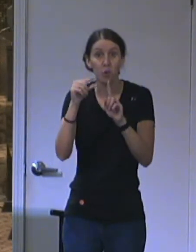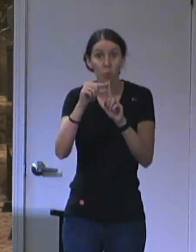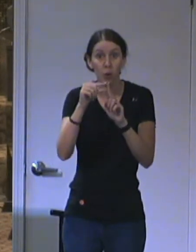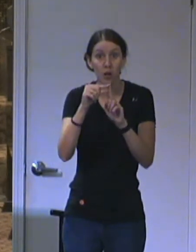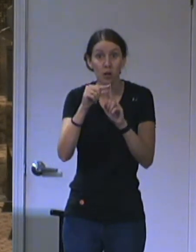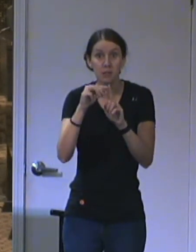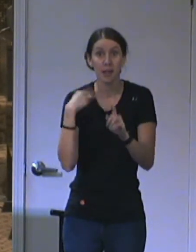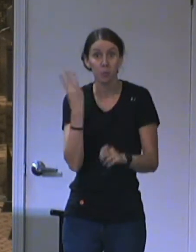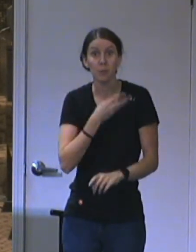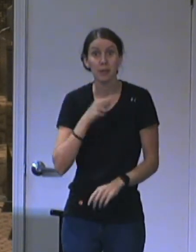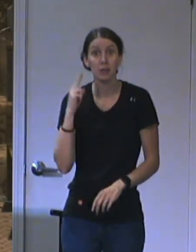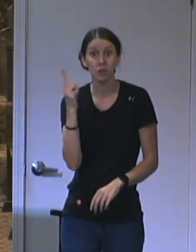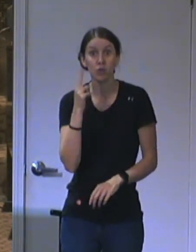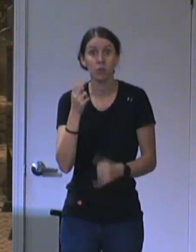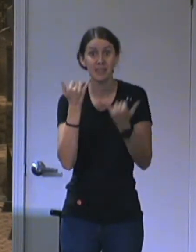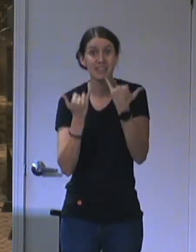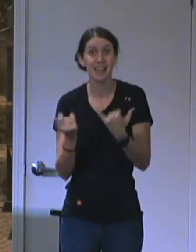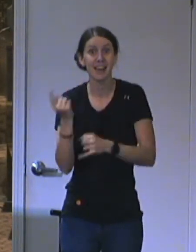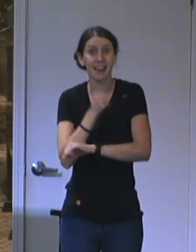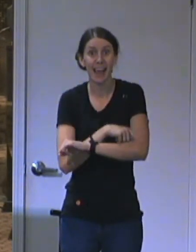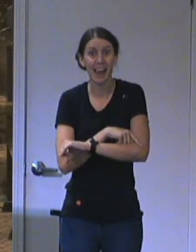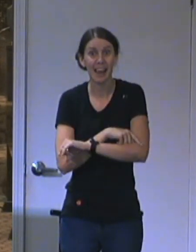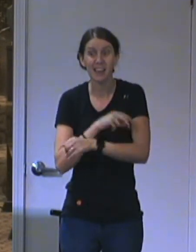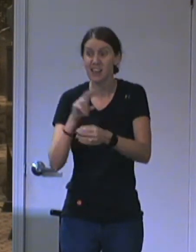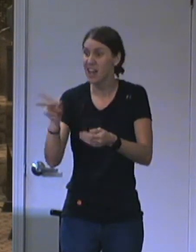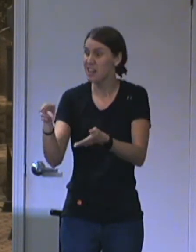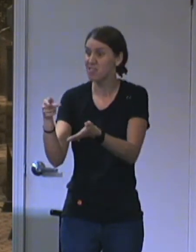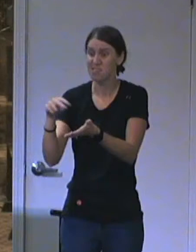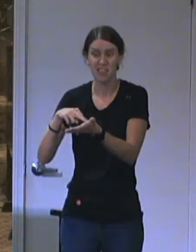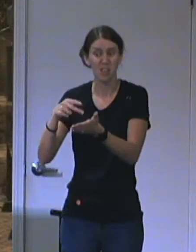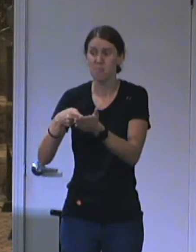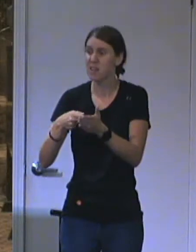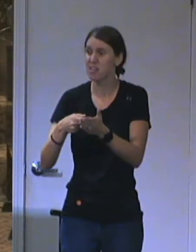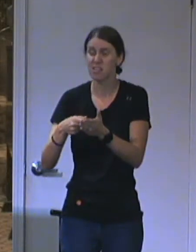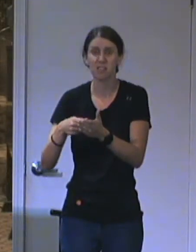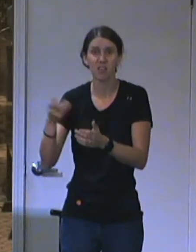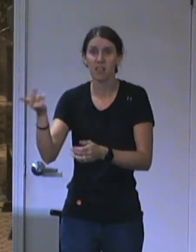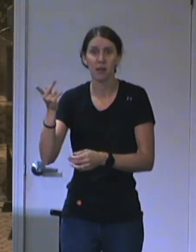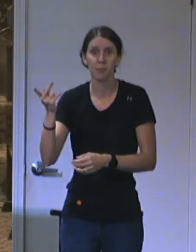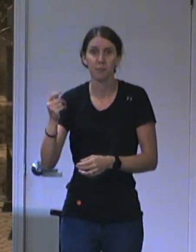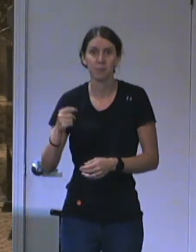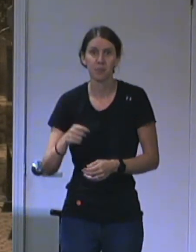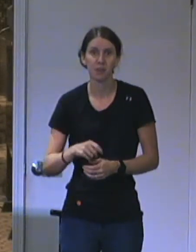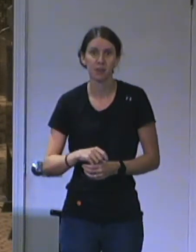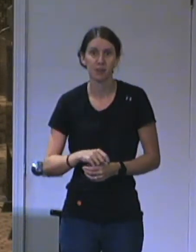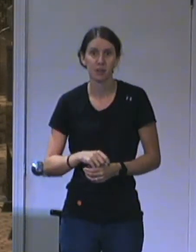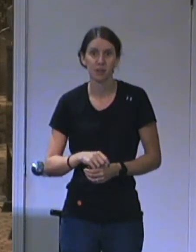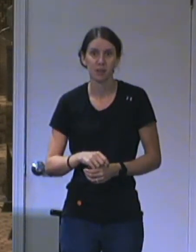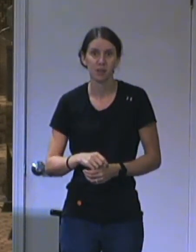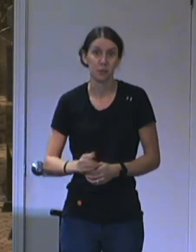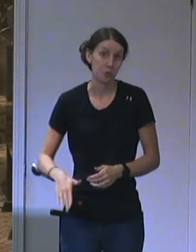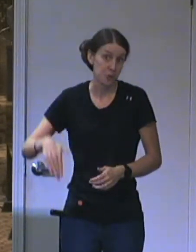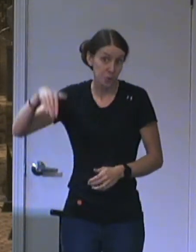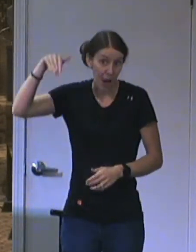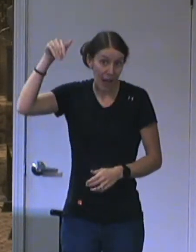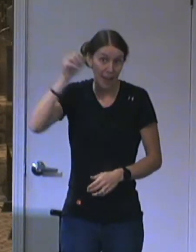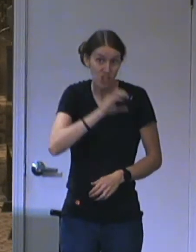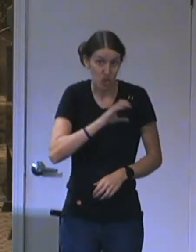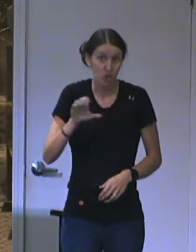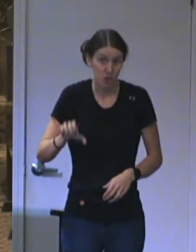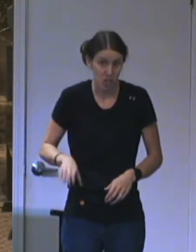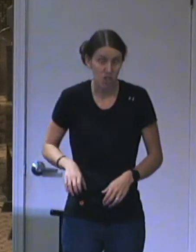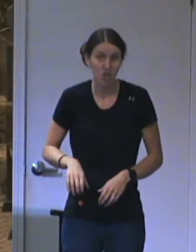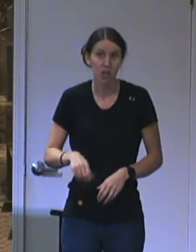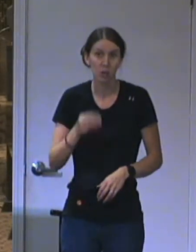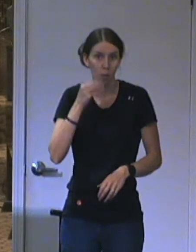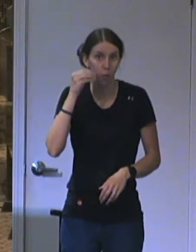course, many of them did. But that was a problem because they were now Christian or from a Christian family. He said,